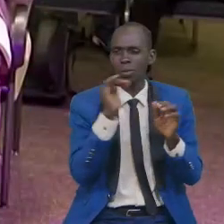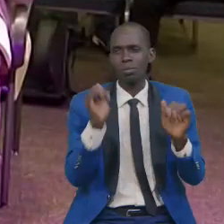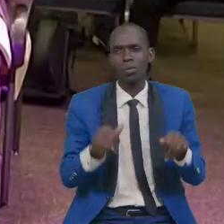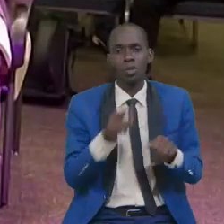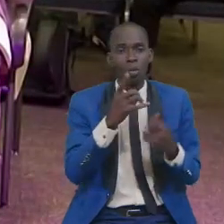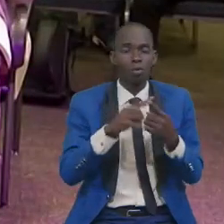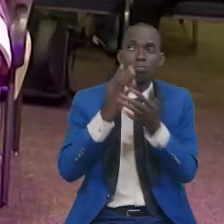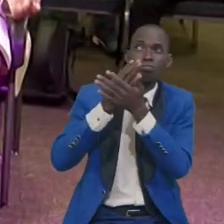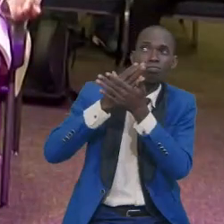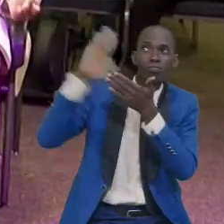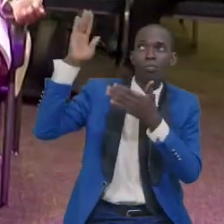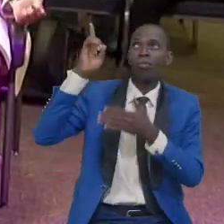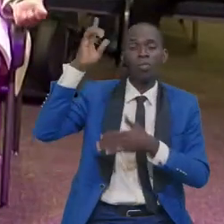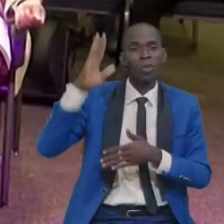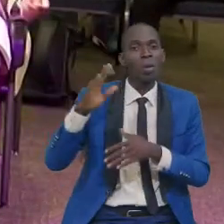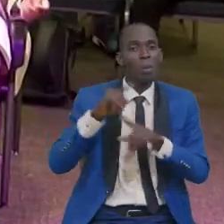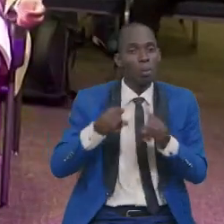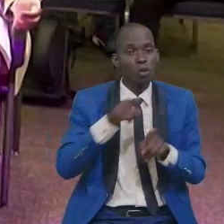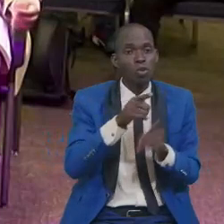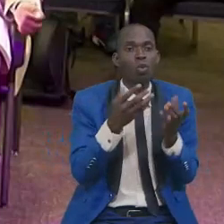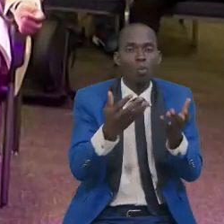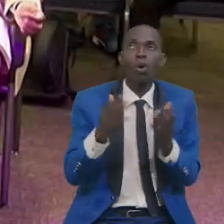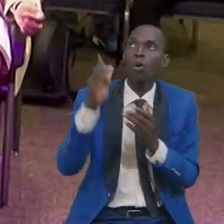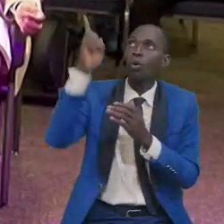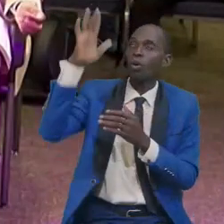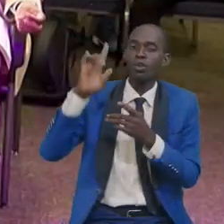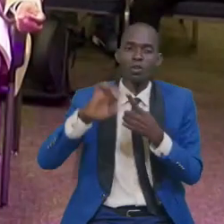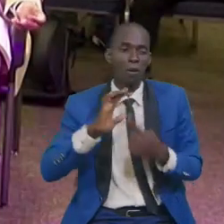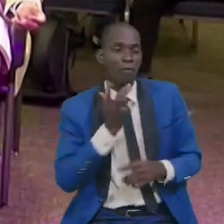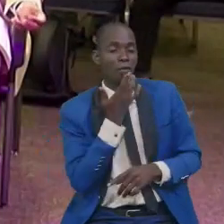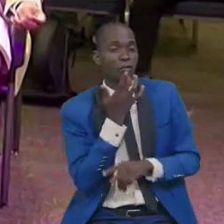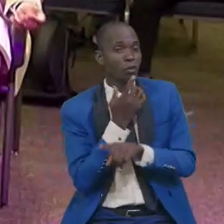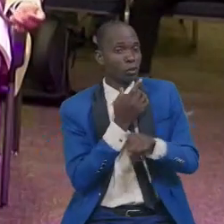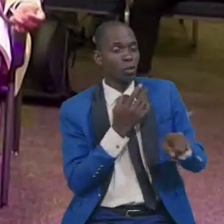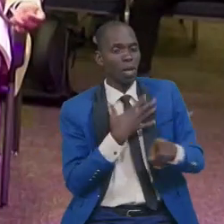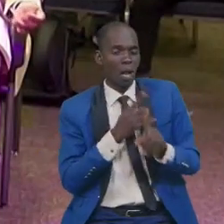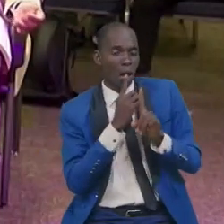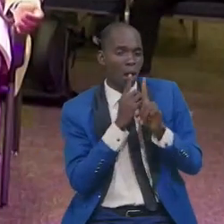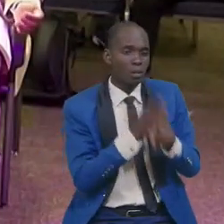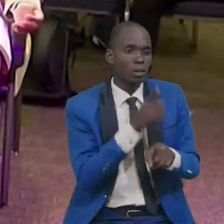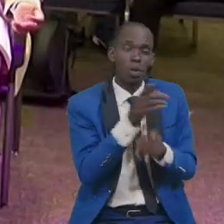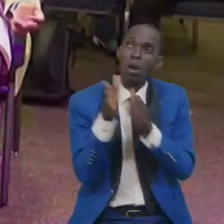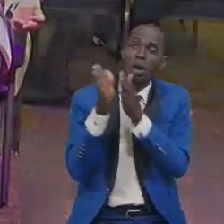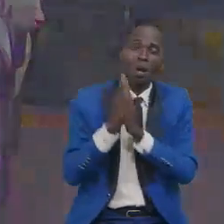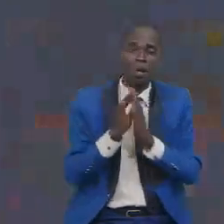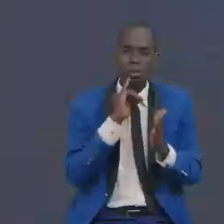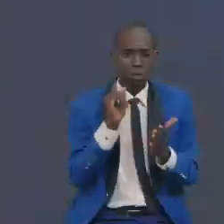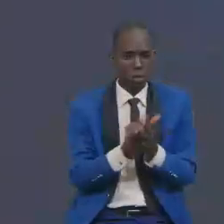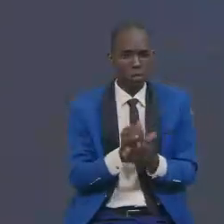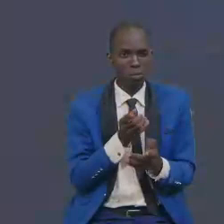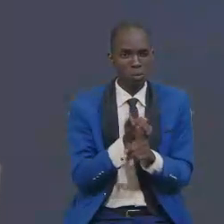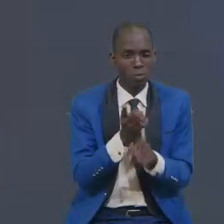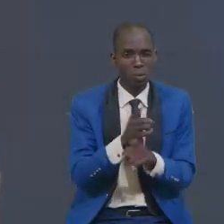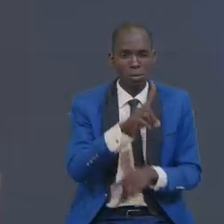God and you want God to look at you and favor you and answer your prayer is that fear